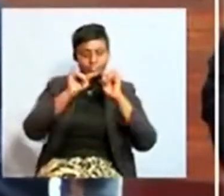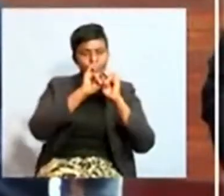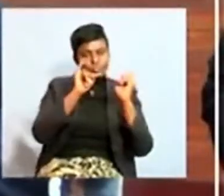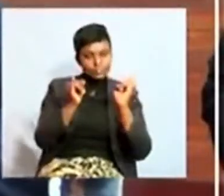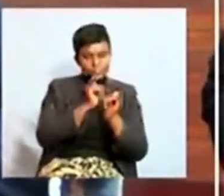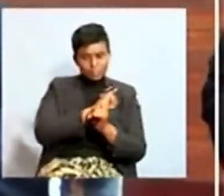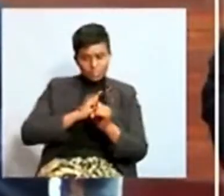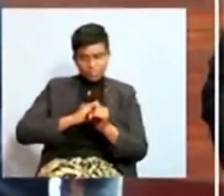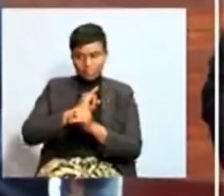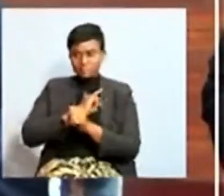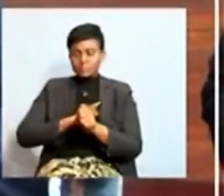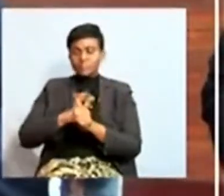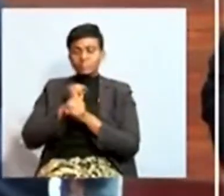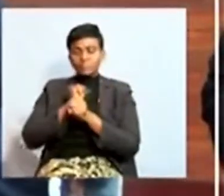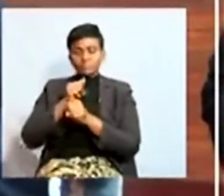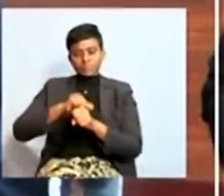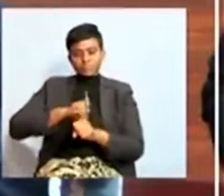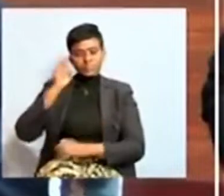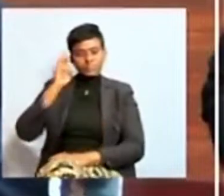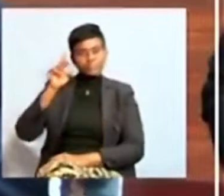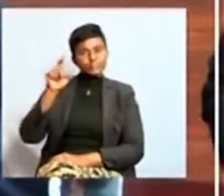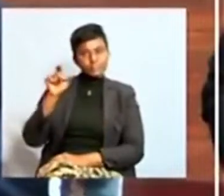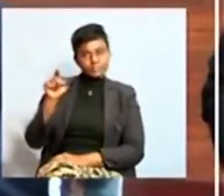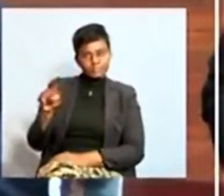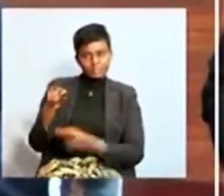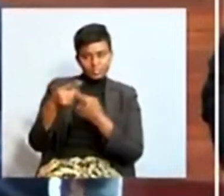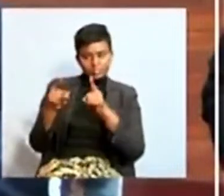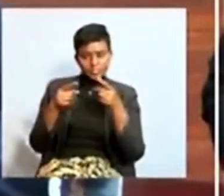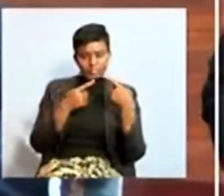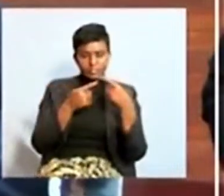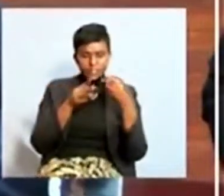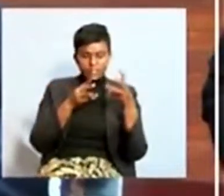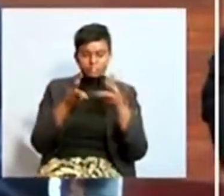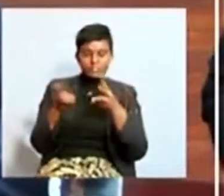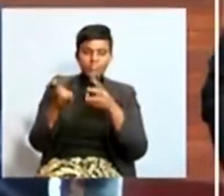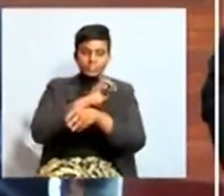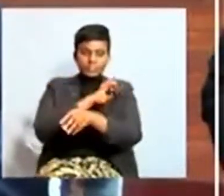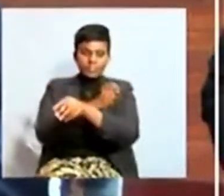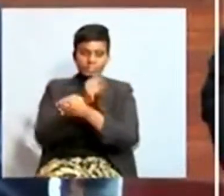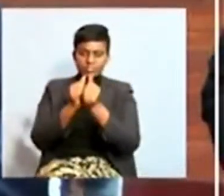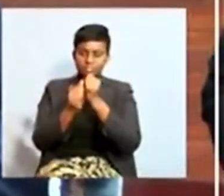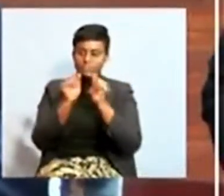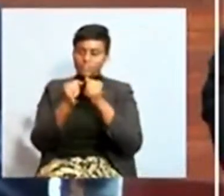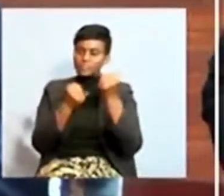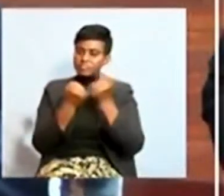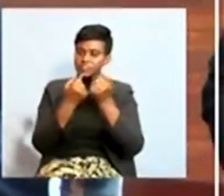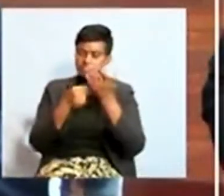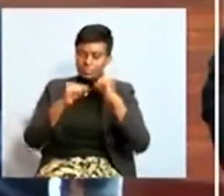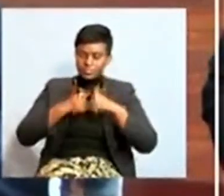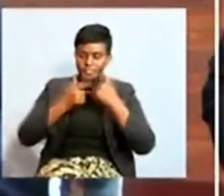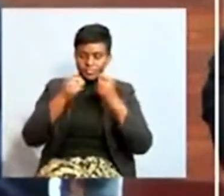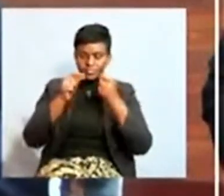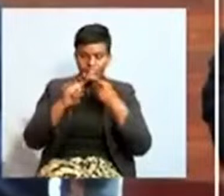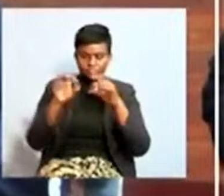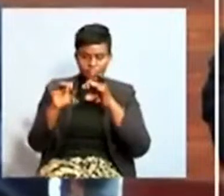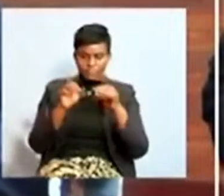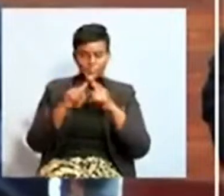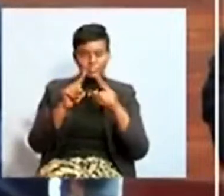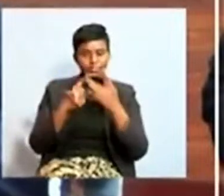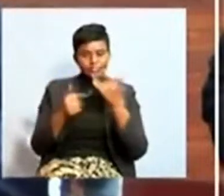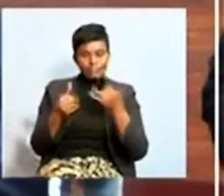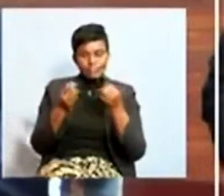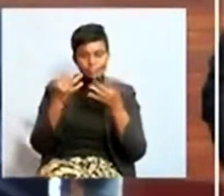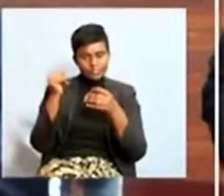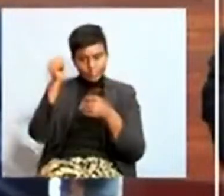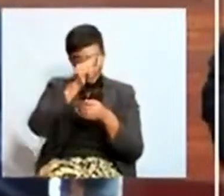industrialization mandate, we will need different forms of energy that can support what we are trying to achieve. However,